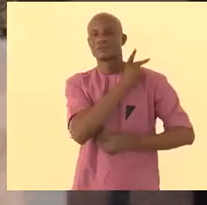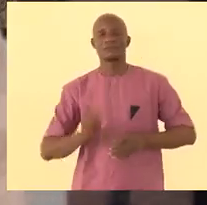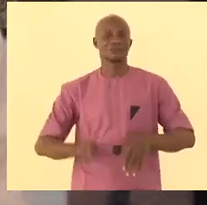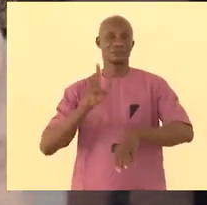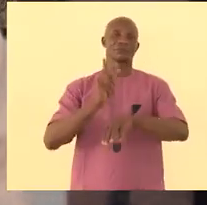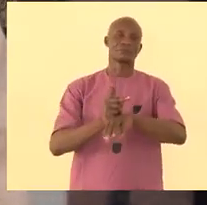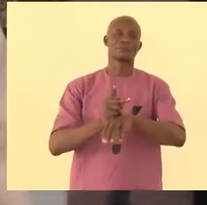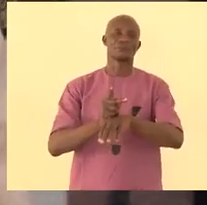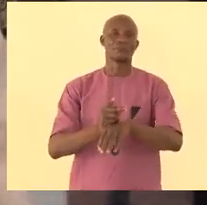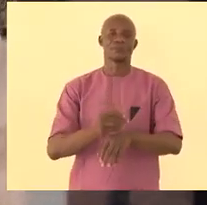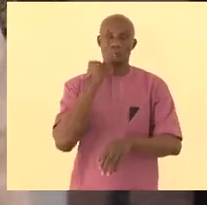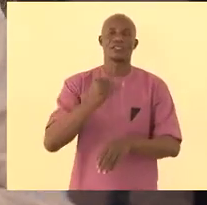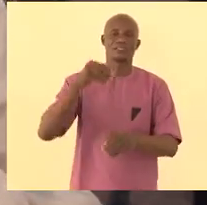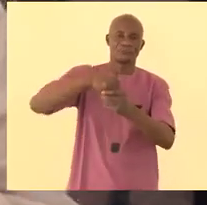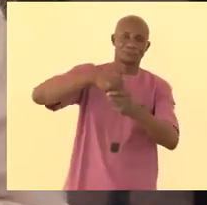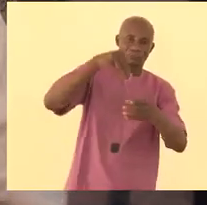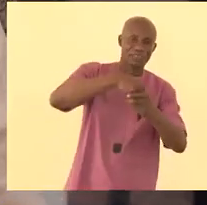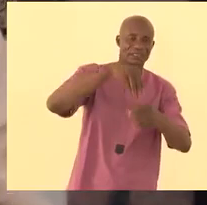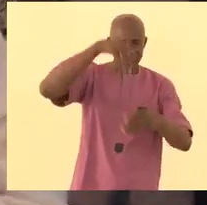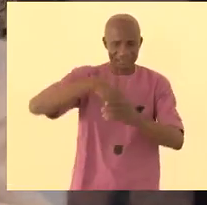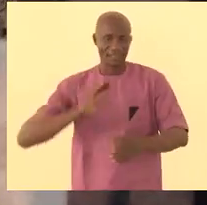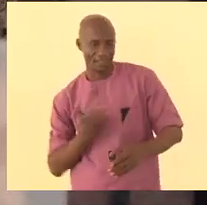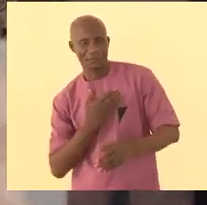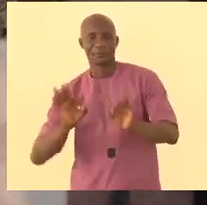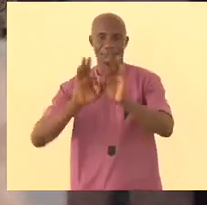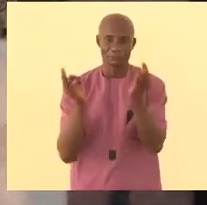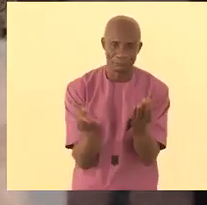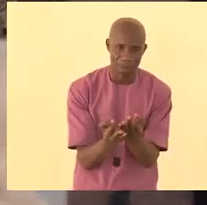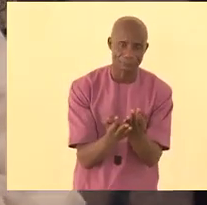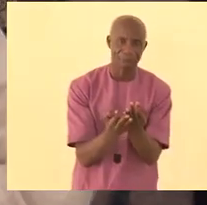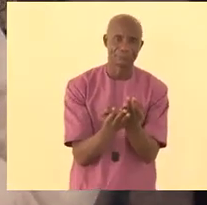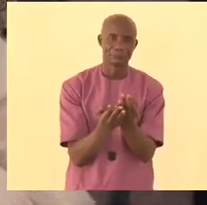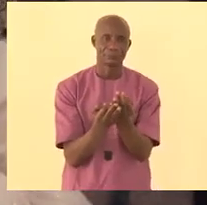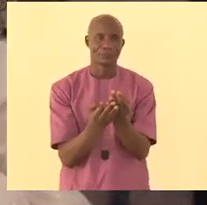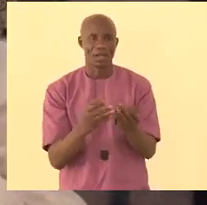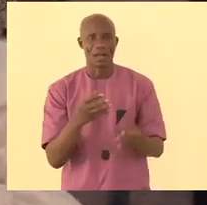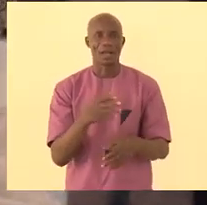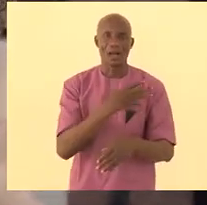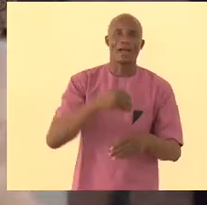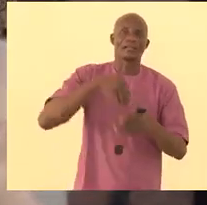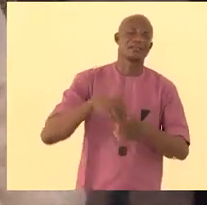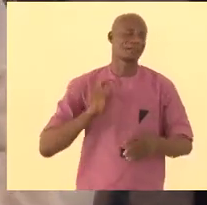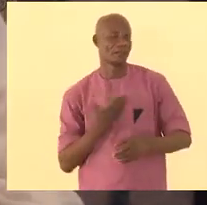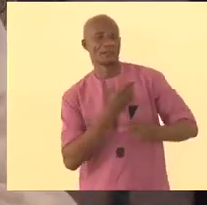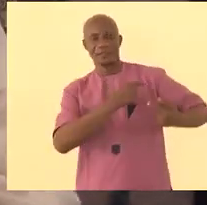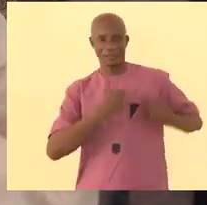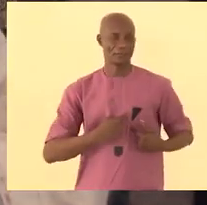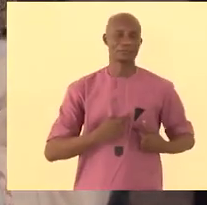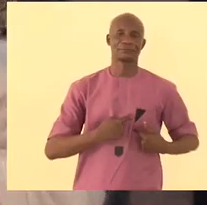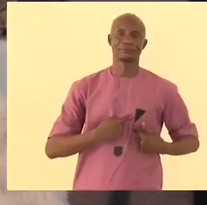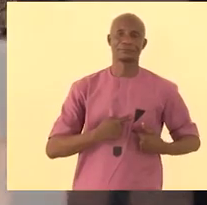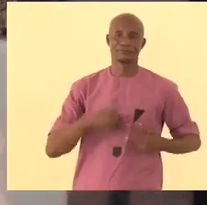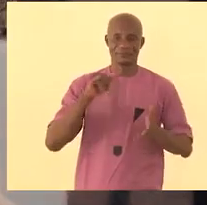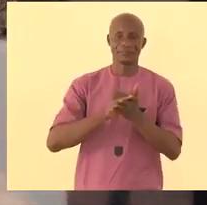is about making sure that God's kingdom is planted in our families, that He reigns in our hearts. That's the way we